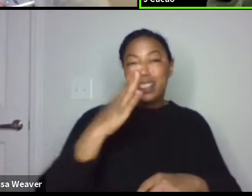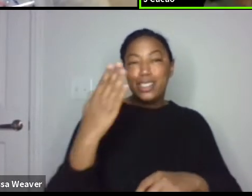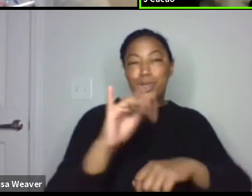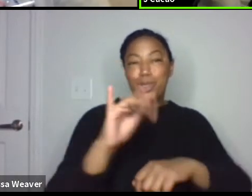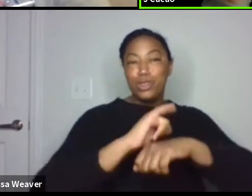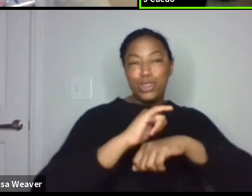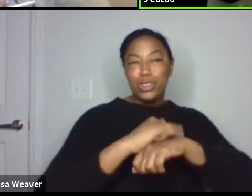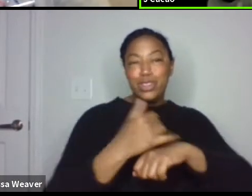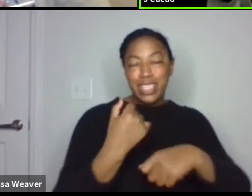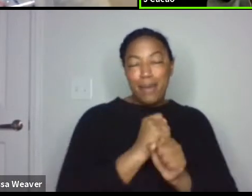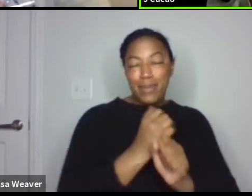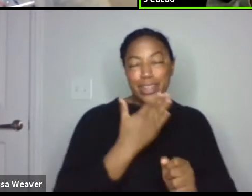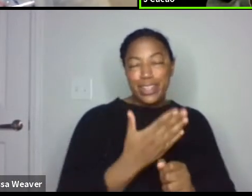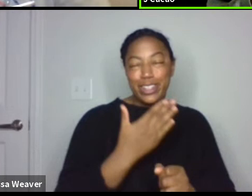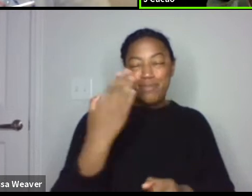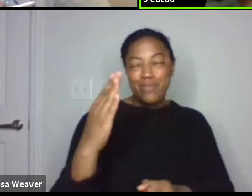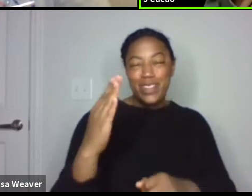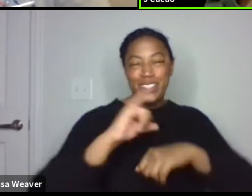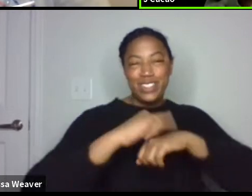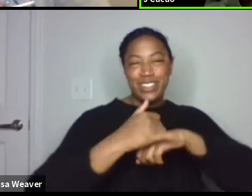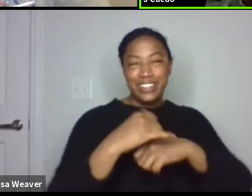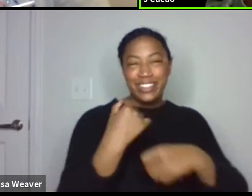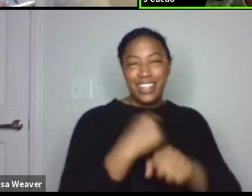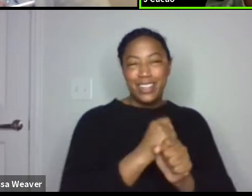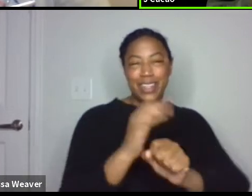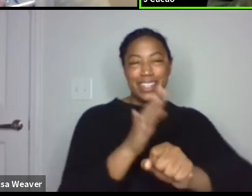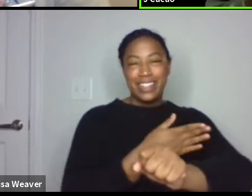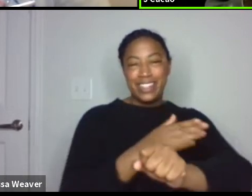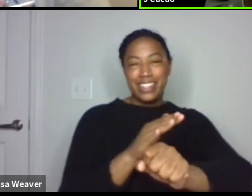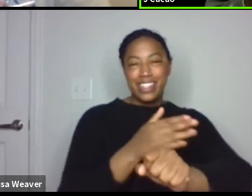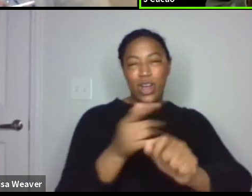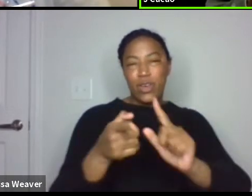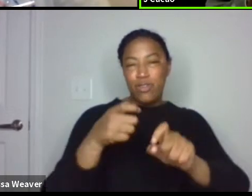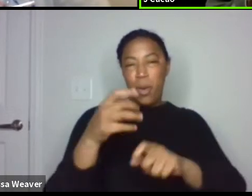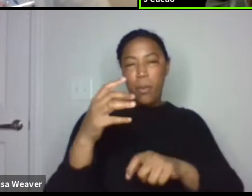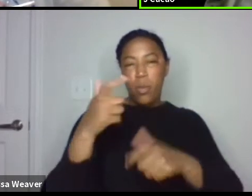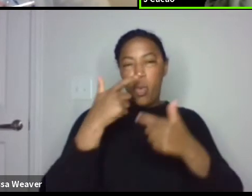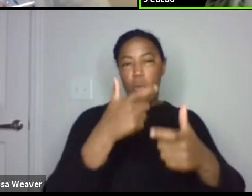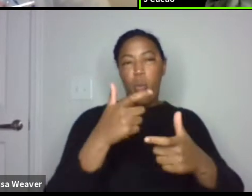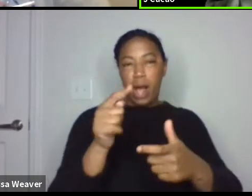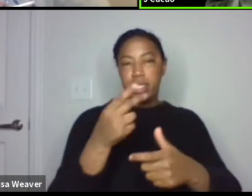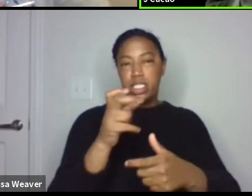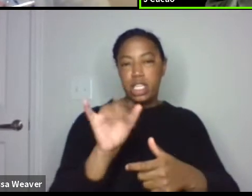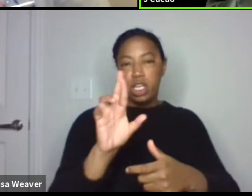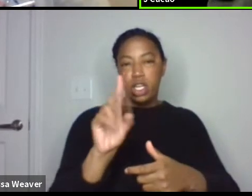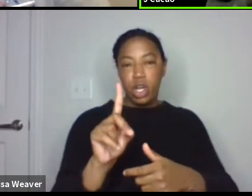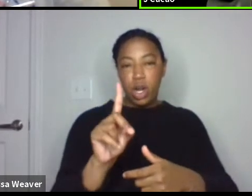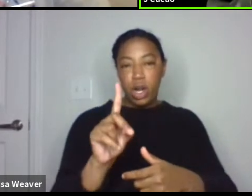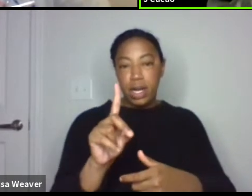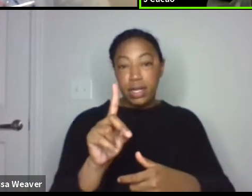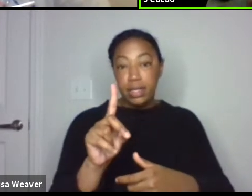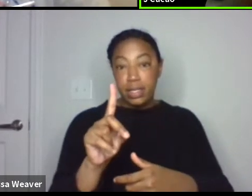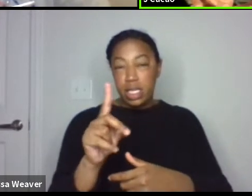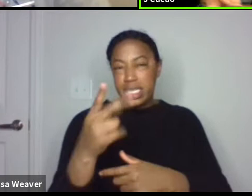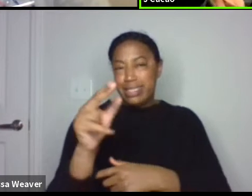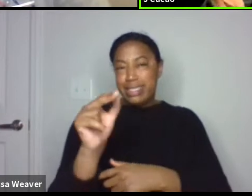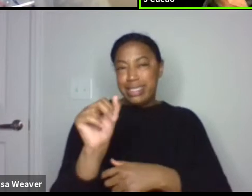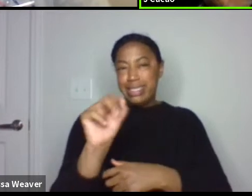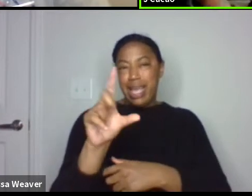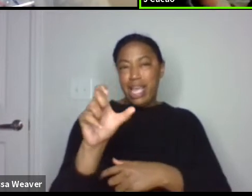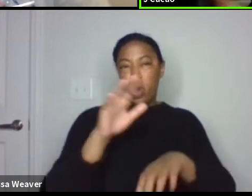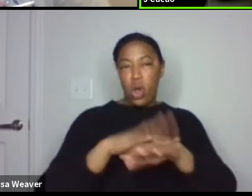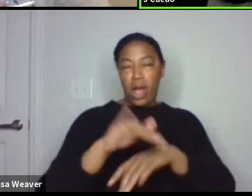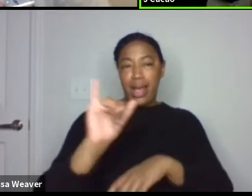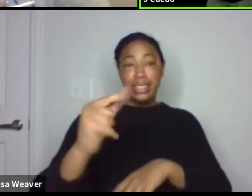So I wanted to make a song. It was for Watch the Yard. I don't know if you're familiar with Watch the Yard. It's a handle on IG. They had a jingle